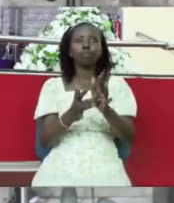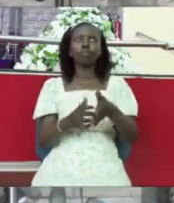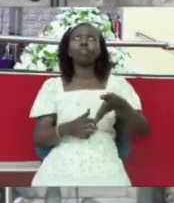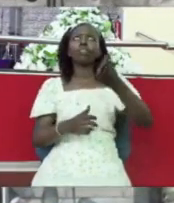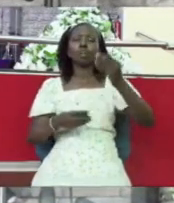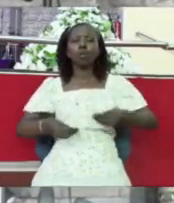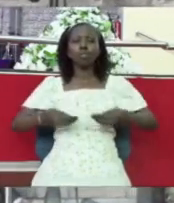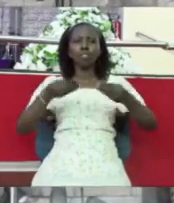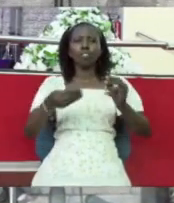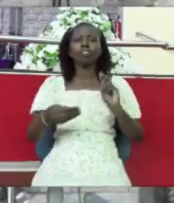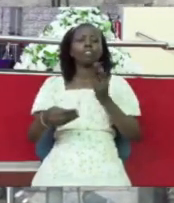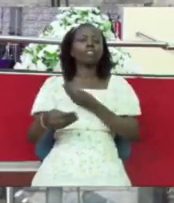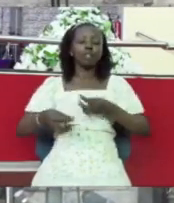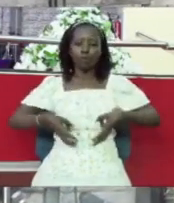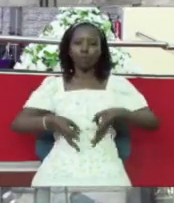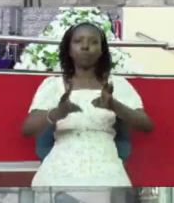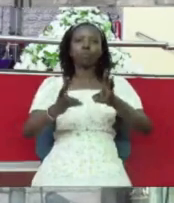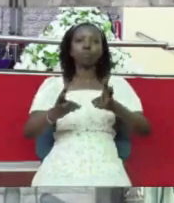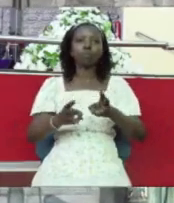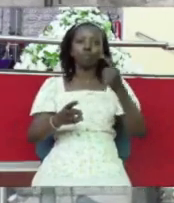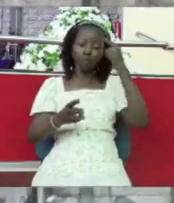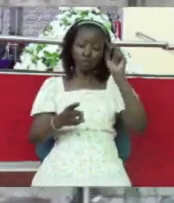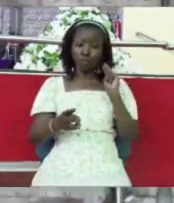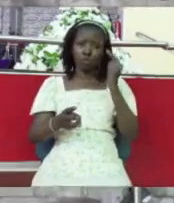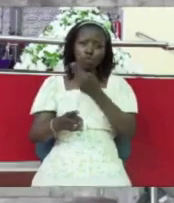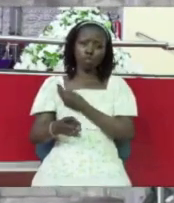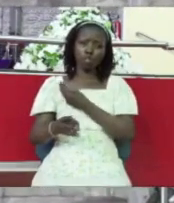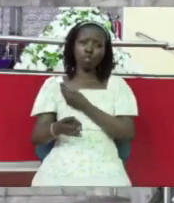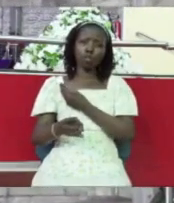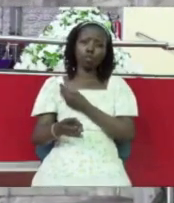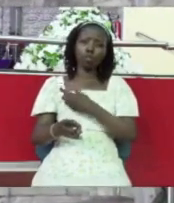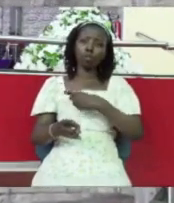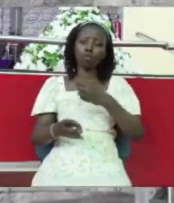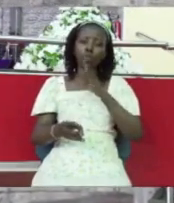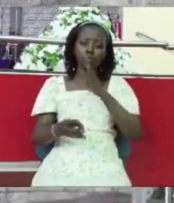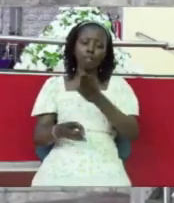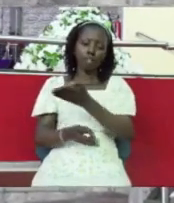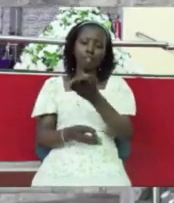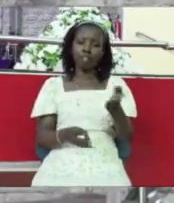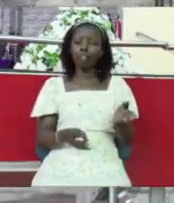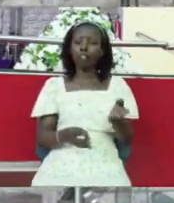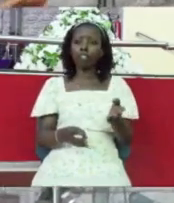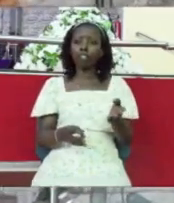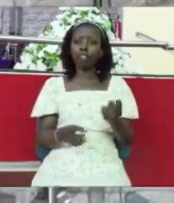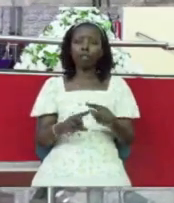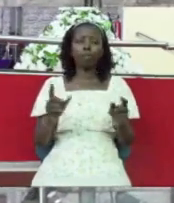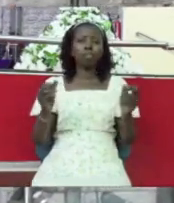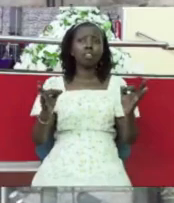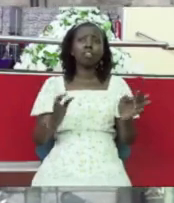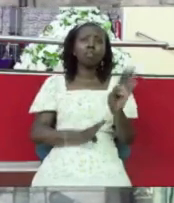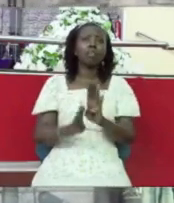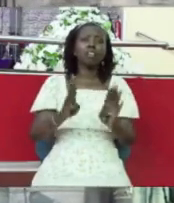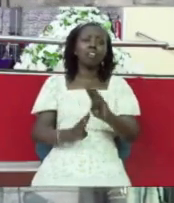way. Yesu ametupatia njia for us to get there. Ndio tukaweza kufika pale. Otherwise you behave like anybody else out